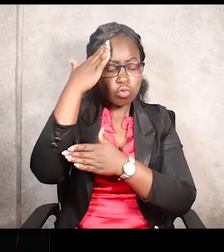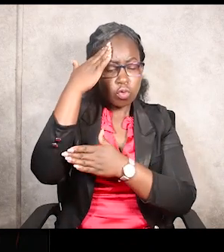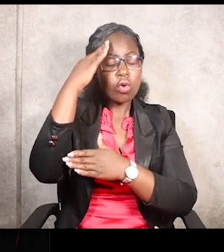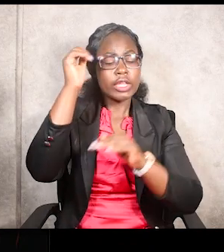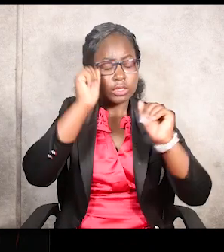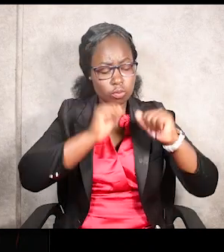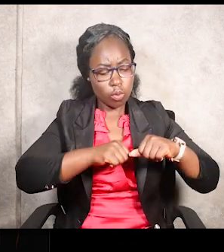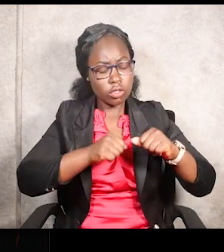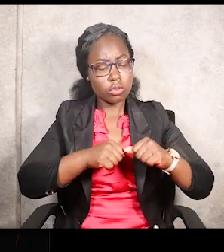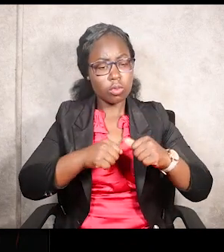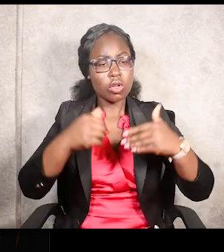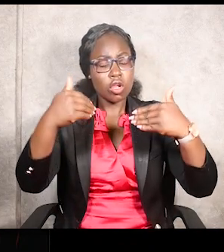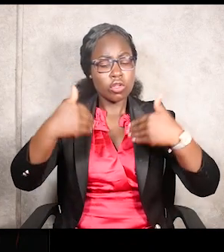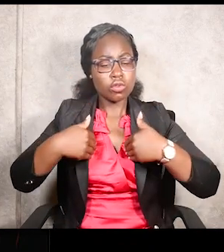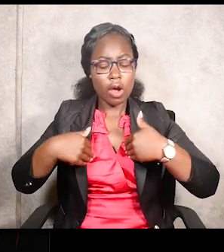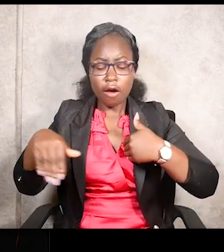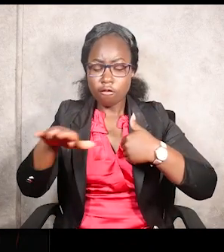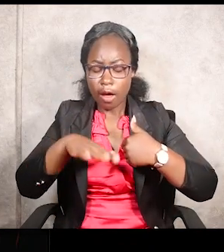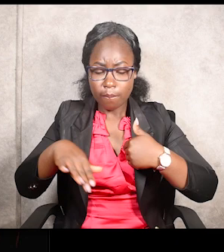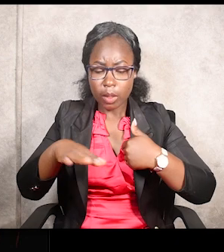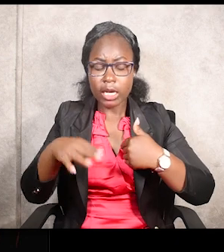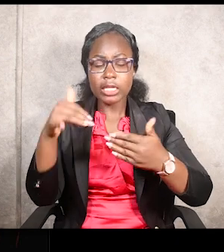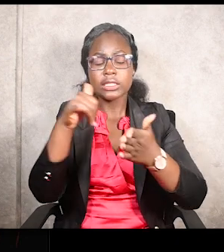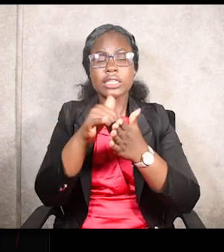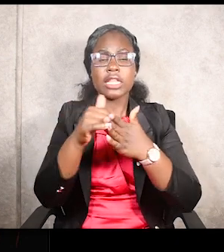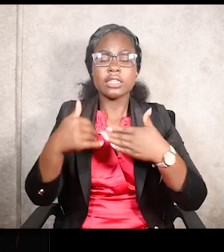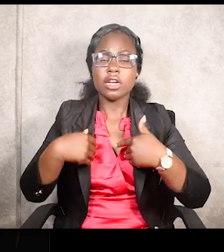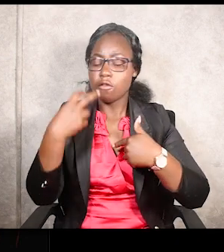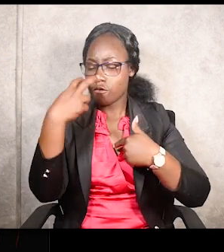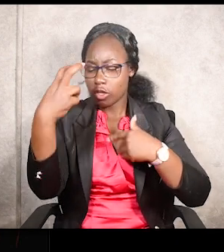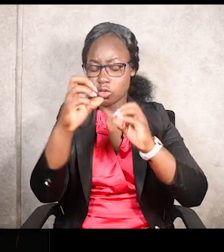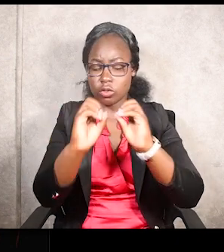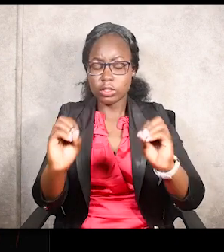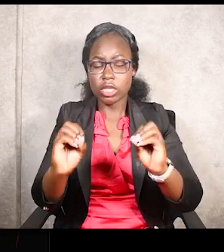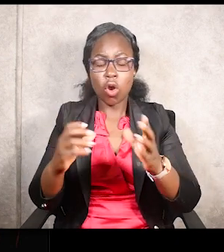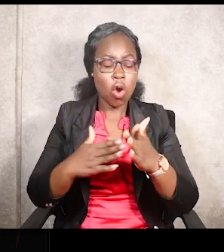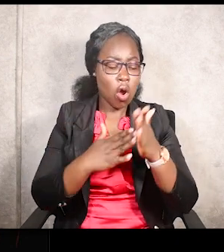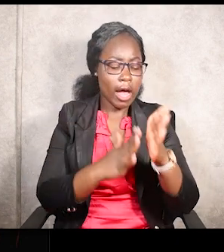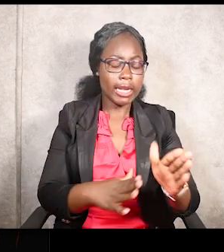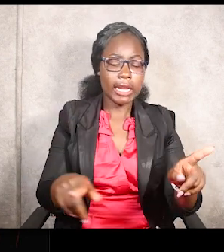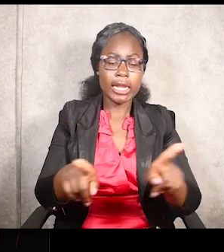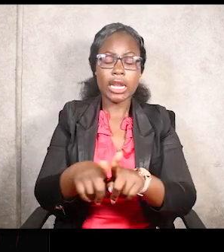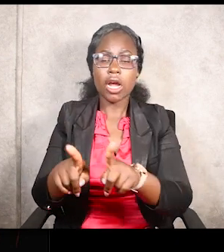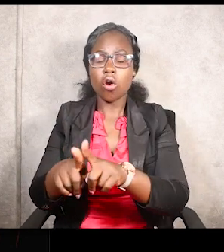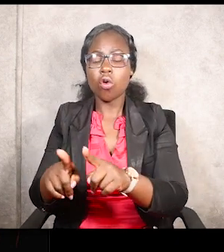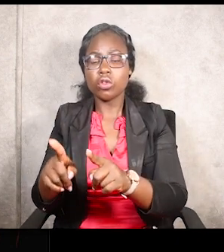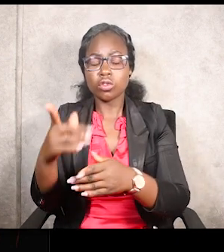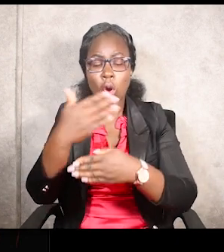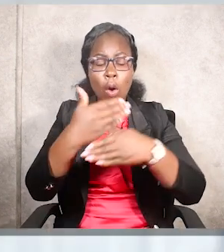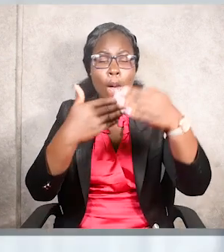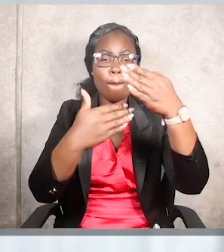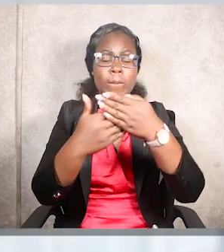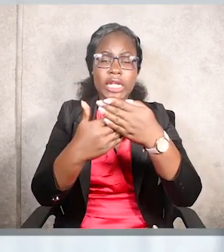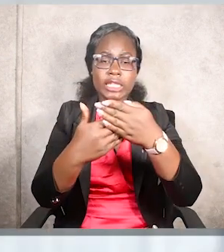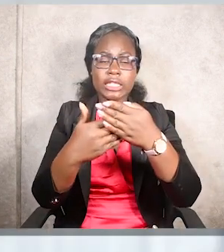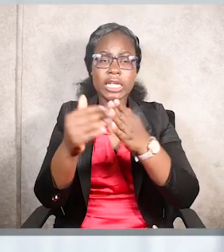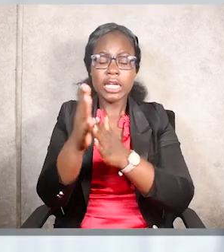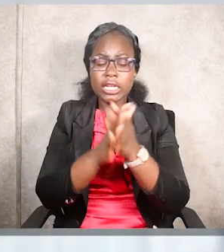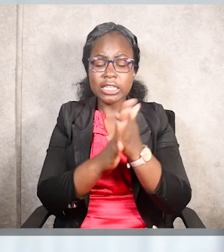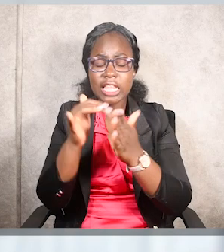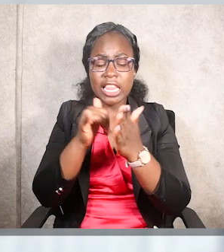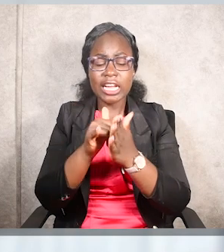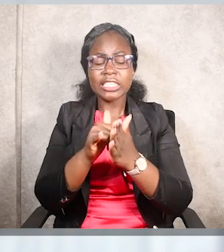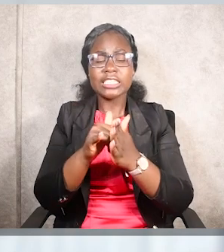to get to a certain place that they may not have envisioned. A leader also builds inspiration, and that is a